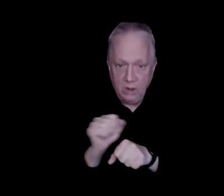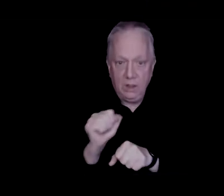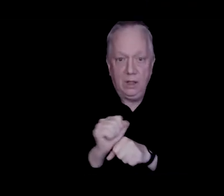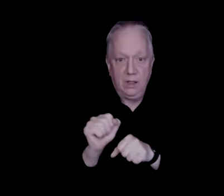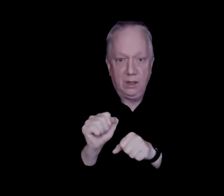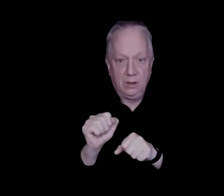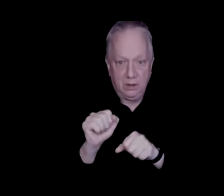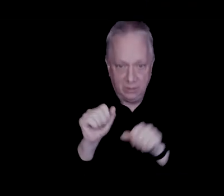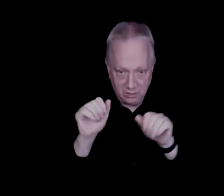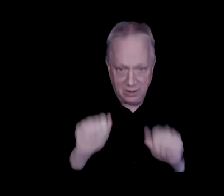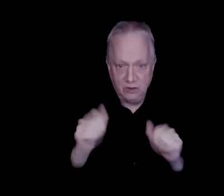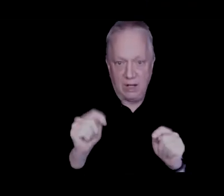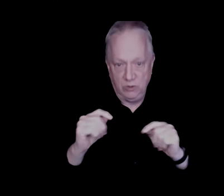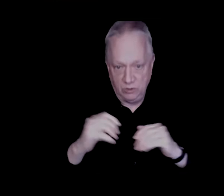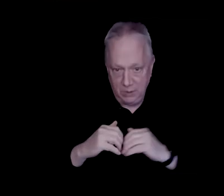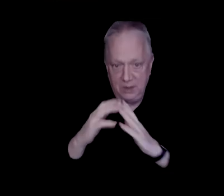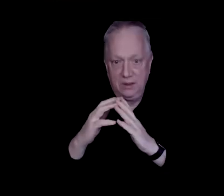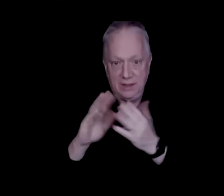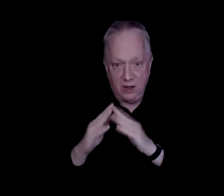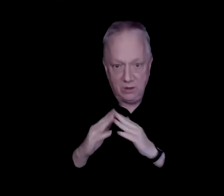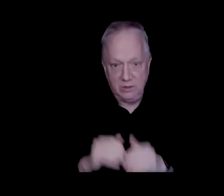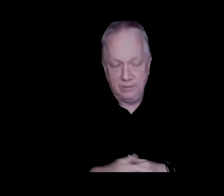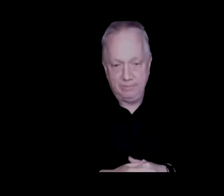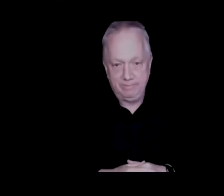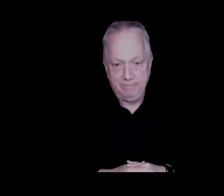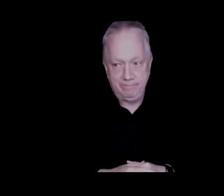can to try to rebuild this town.